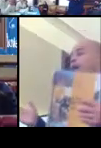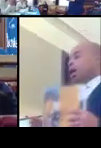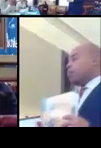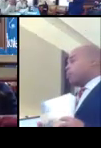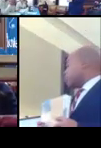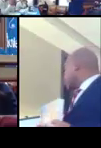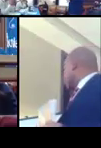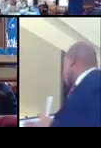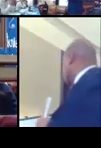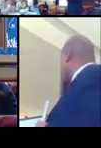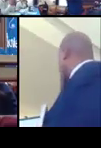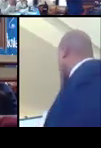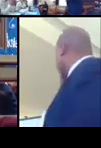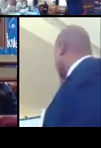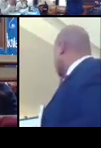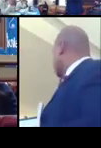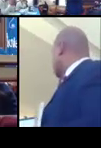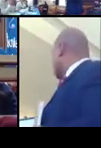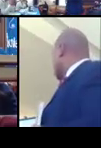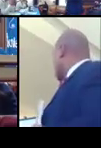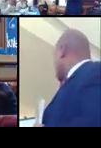where you could look.